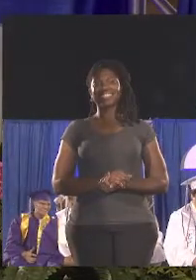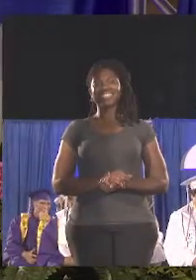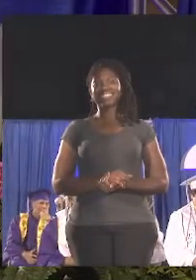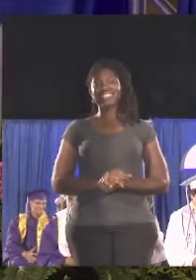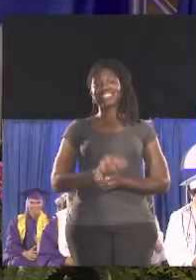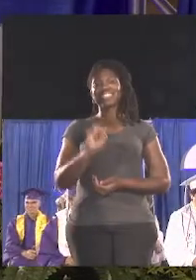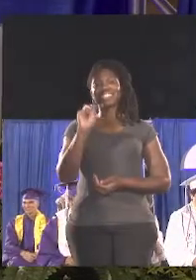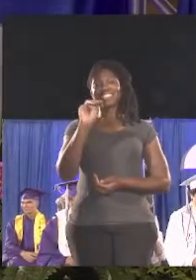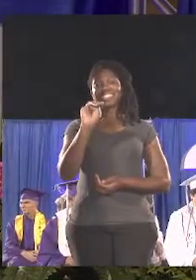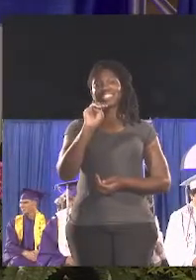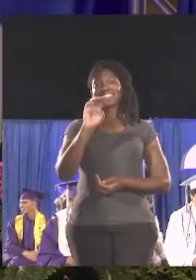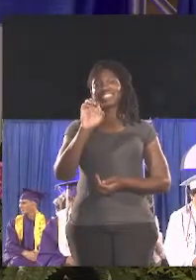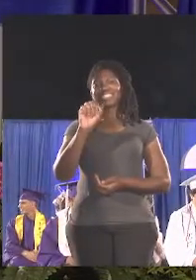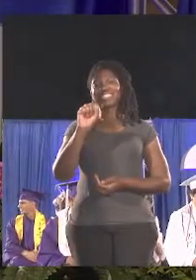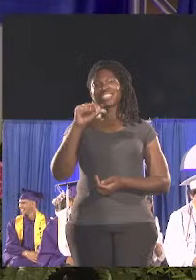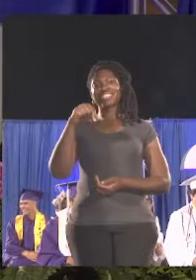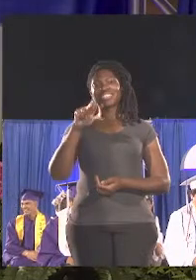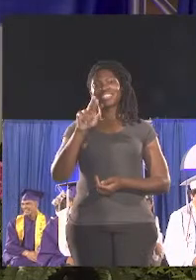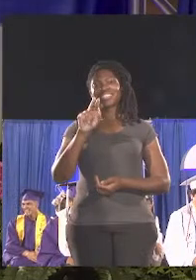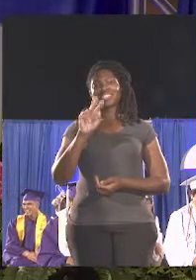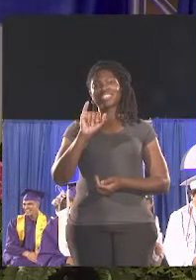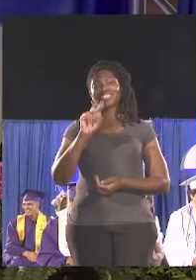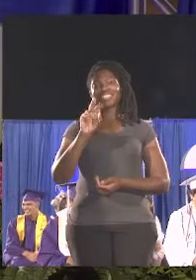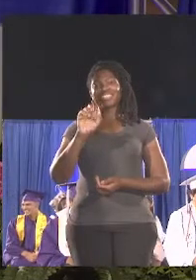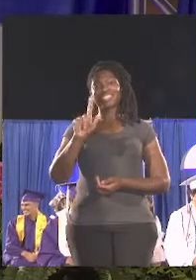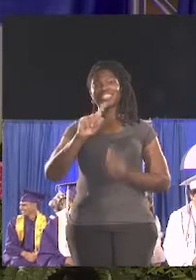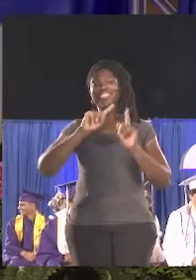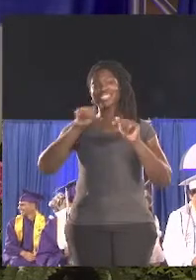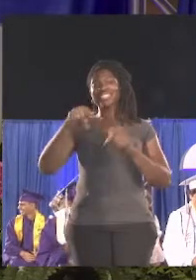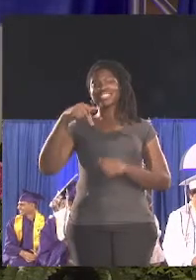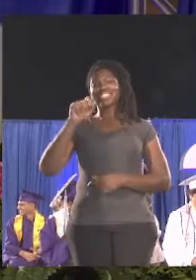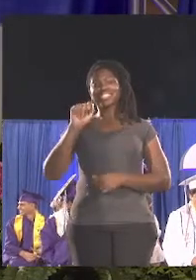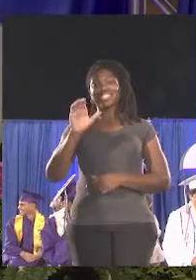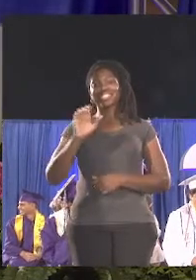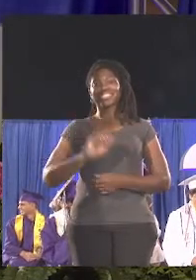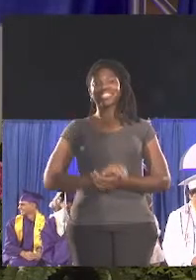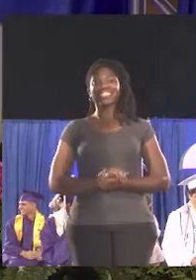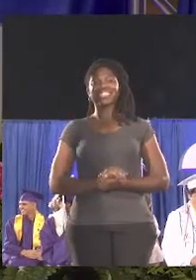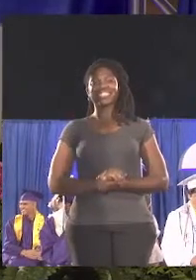Matthew J. Esquivel, Palo Alto College.